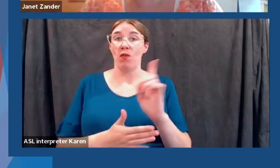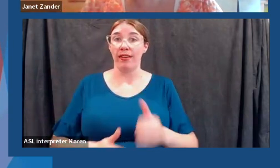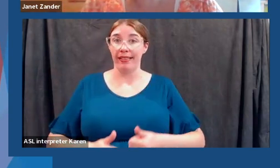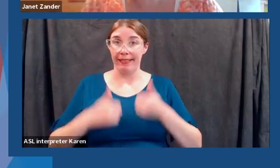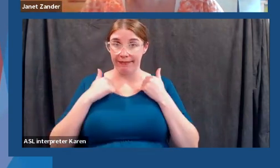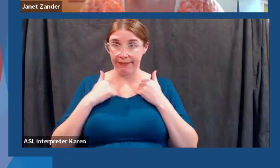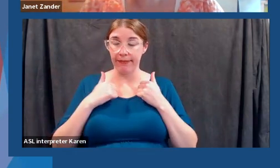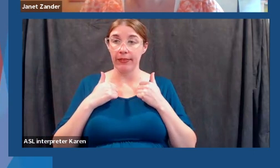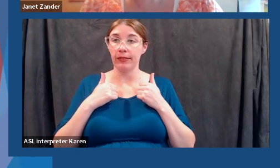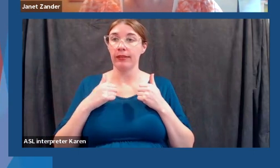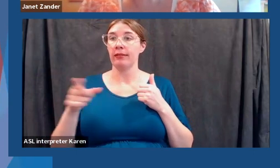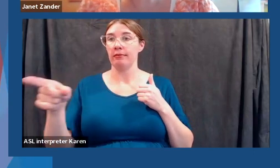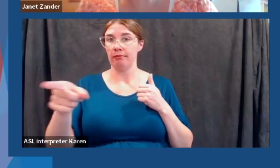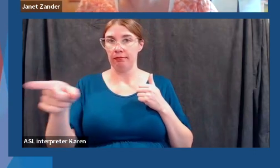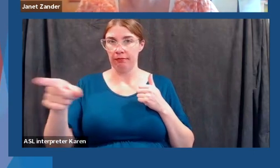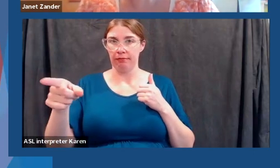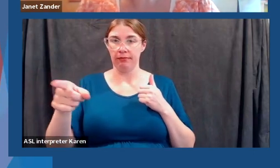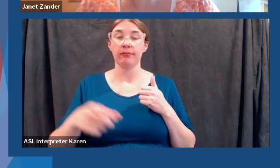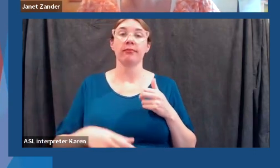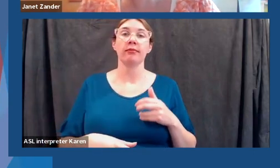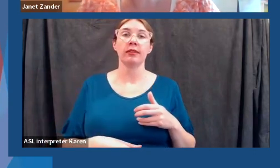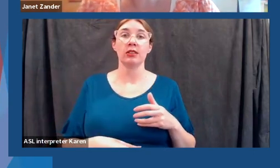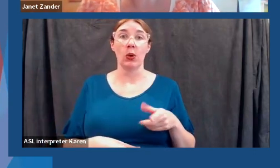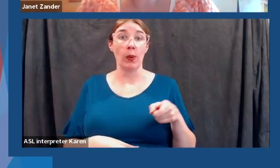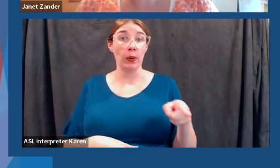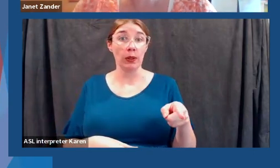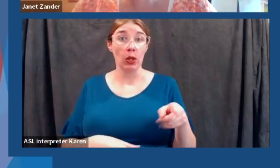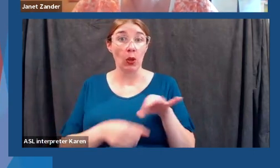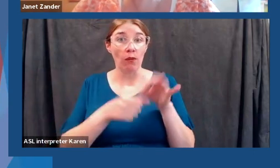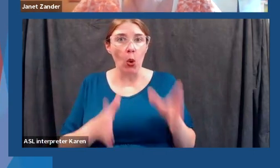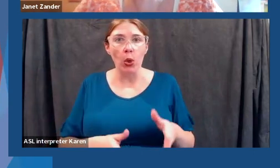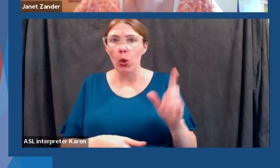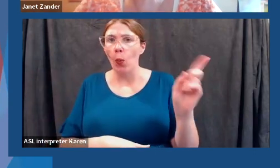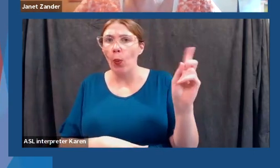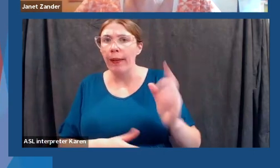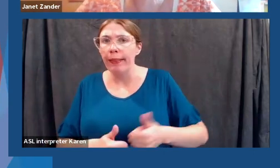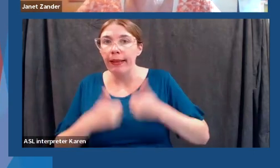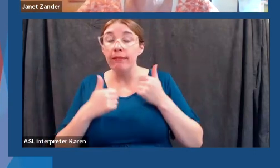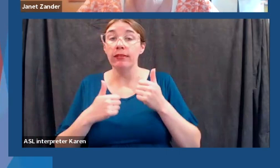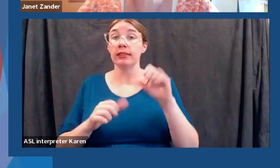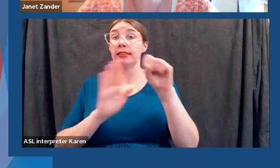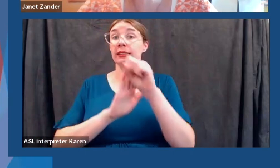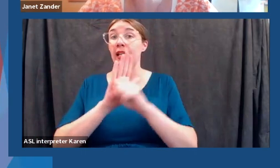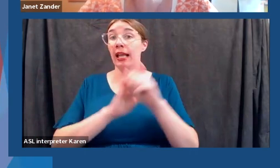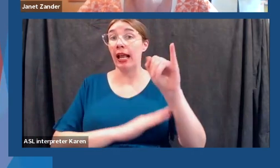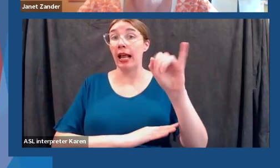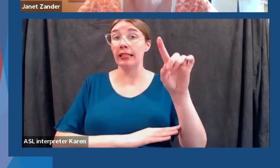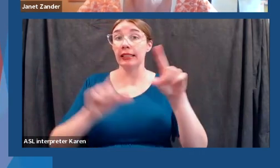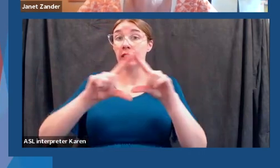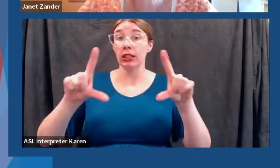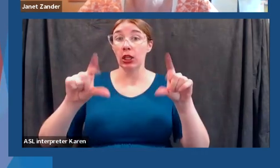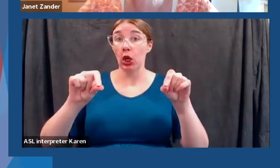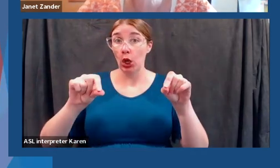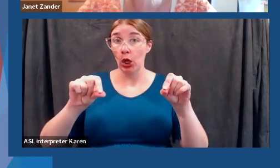So where does this person currently reside? You can use your state ID card when you register. If you're doing it